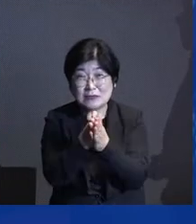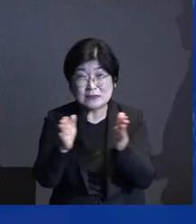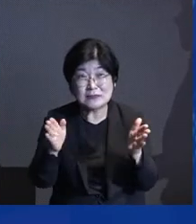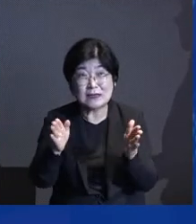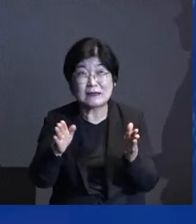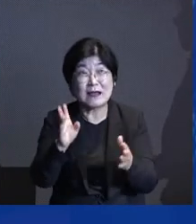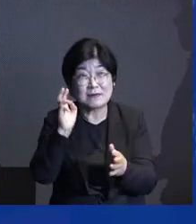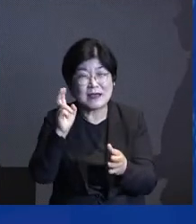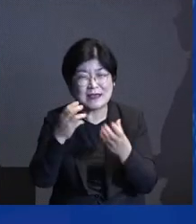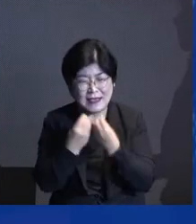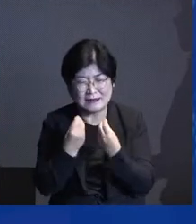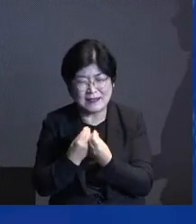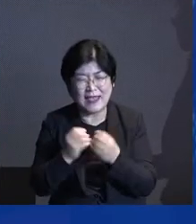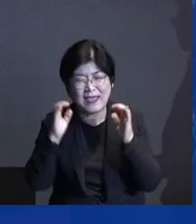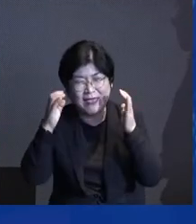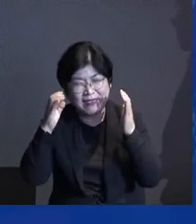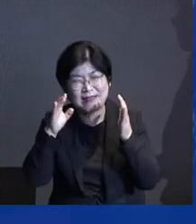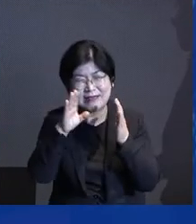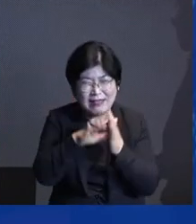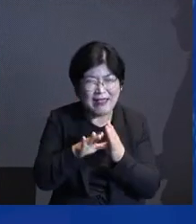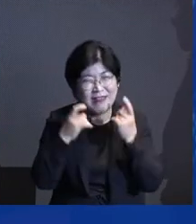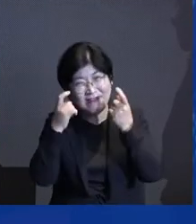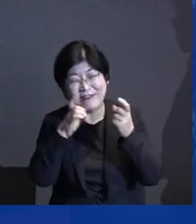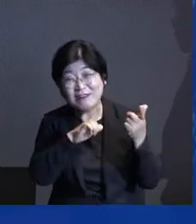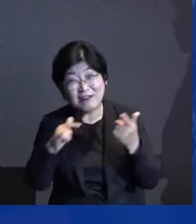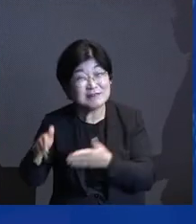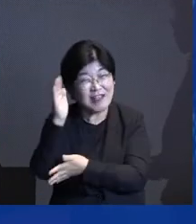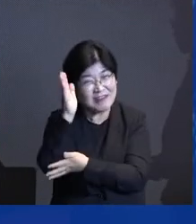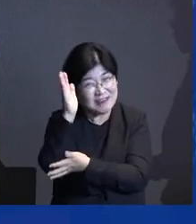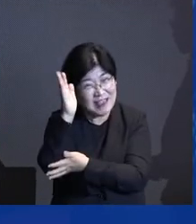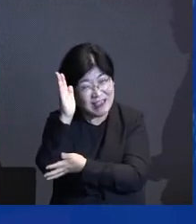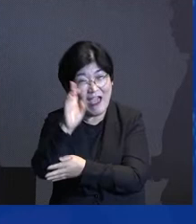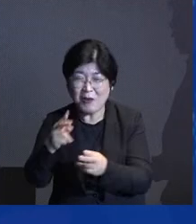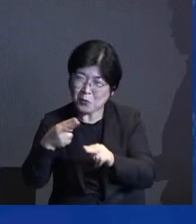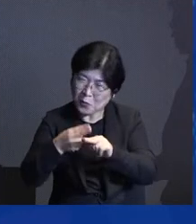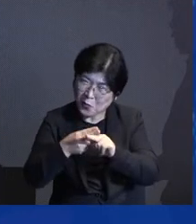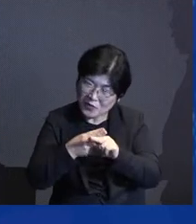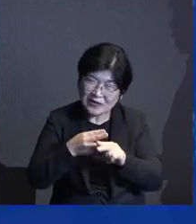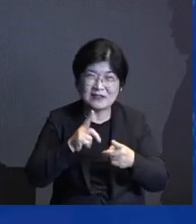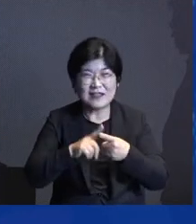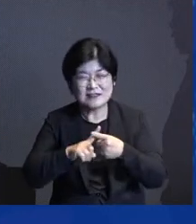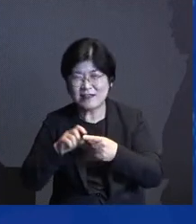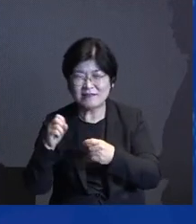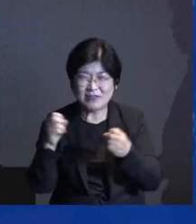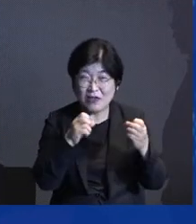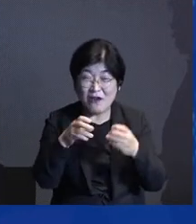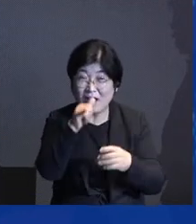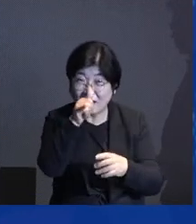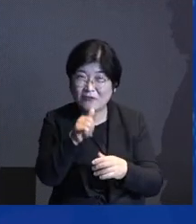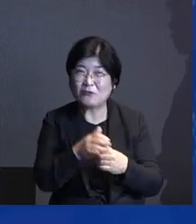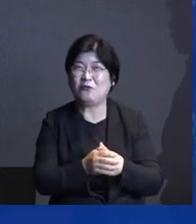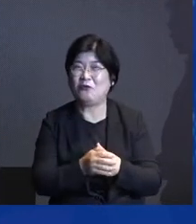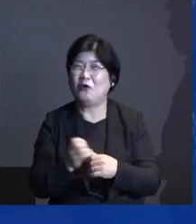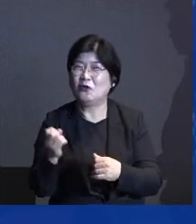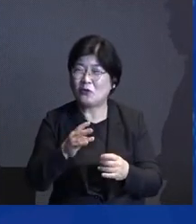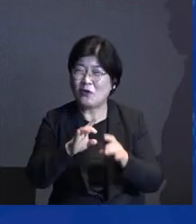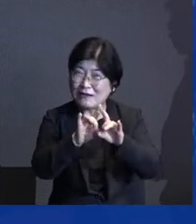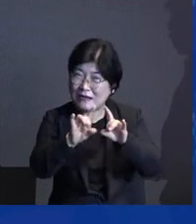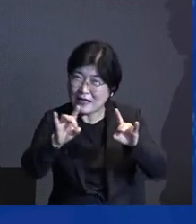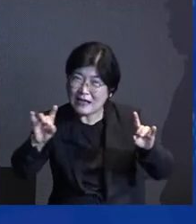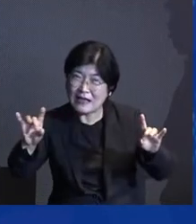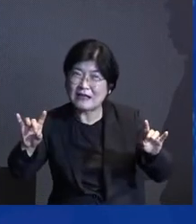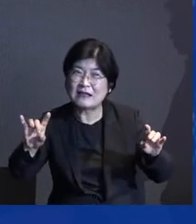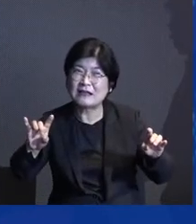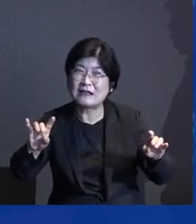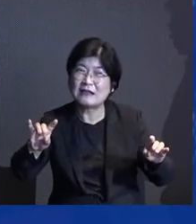being traveling or cooking or exchanging recipes, that every theme contains the entire world. So you